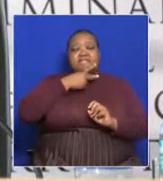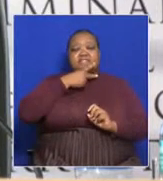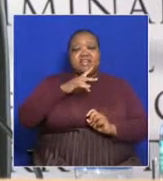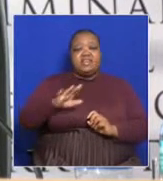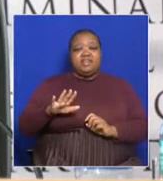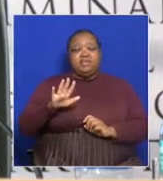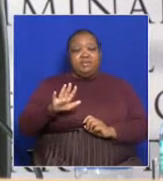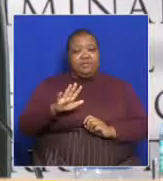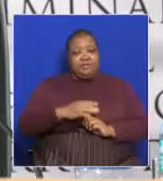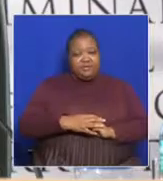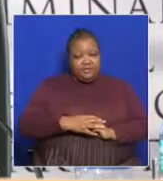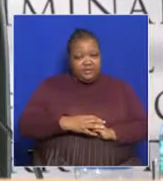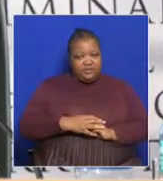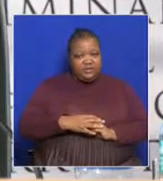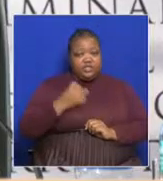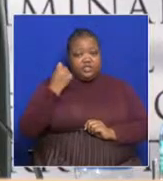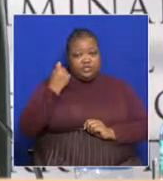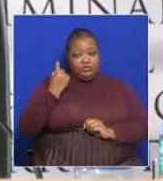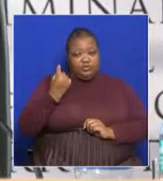which is tomorrow.